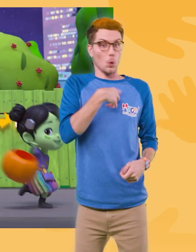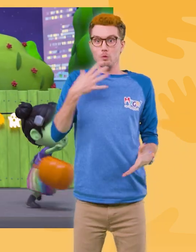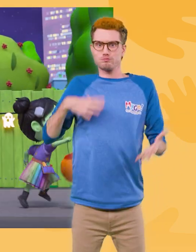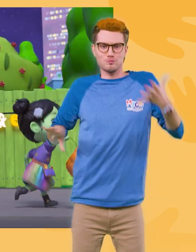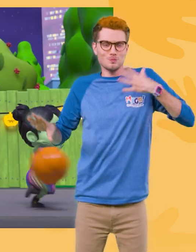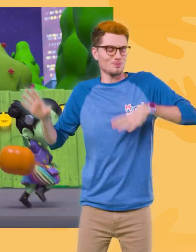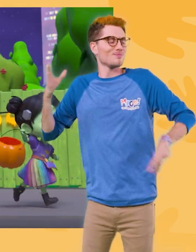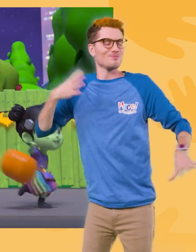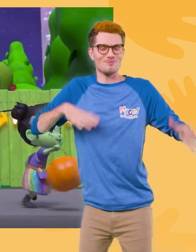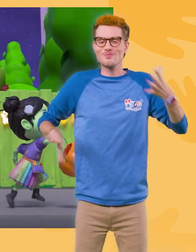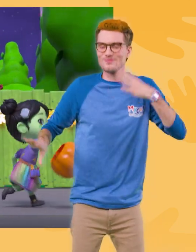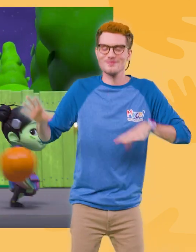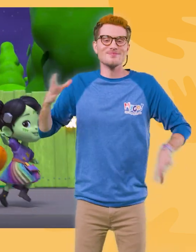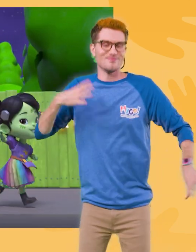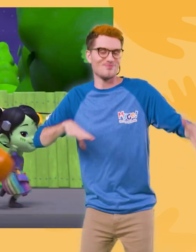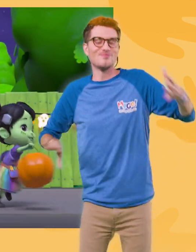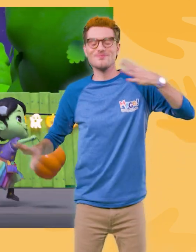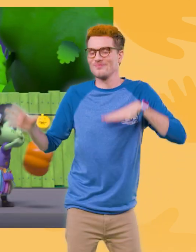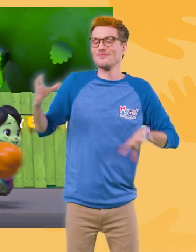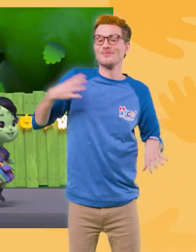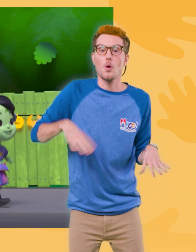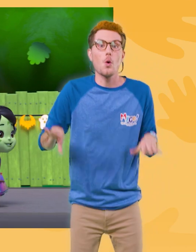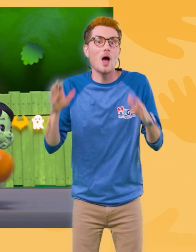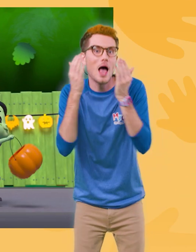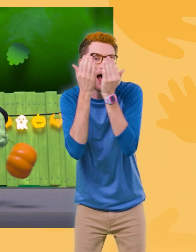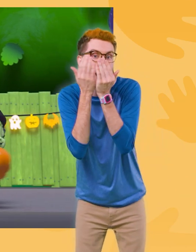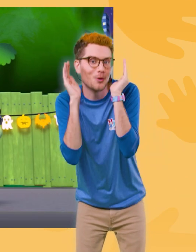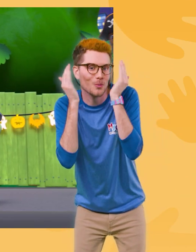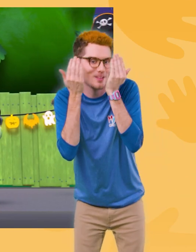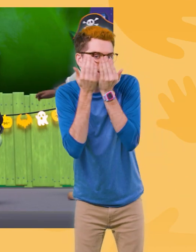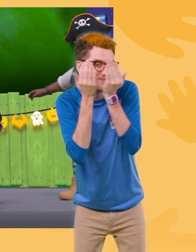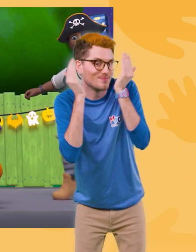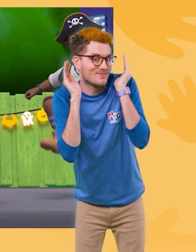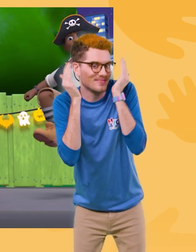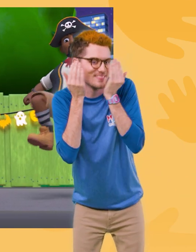up. We dress up on